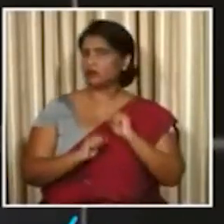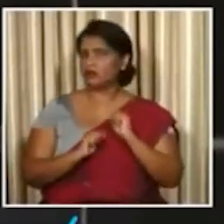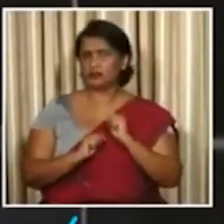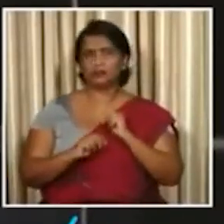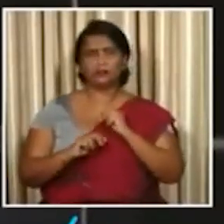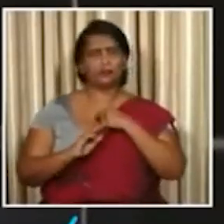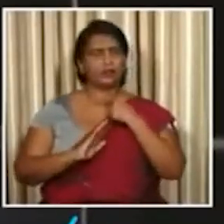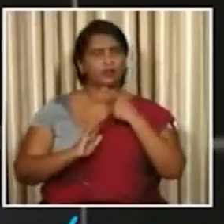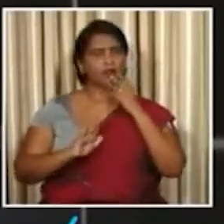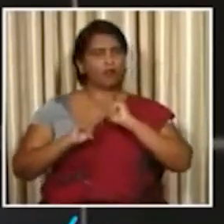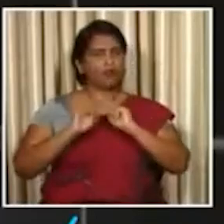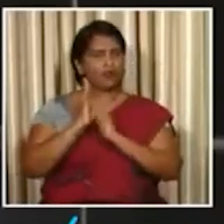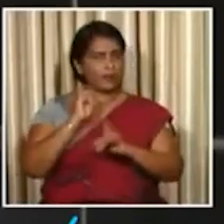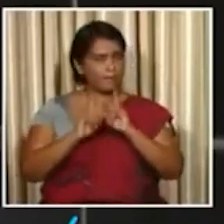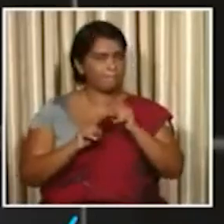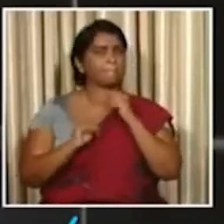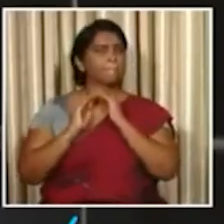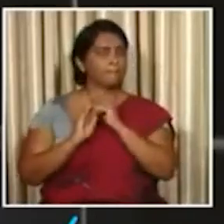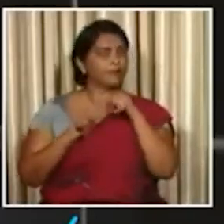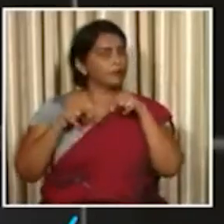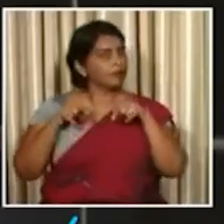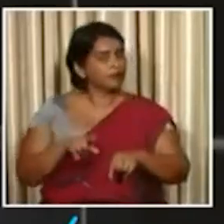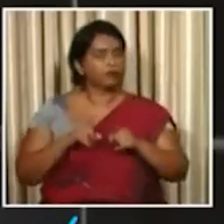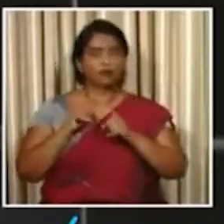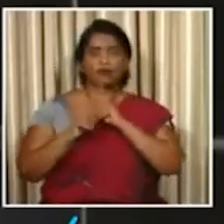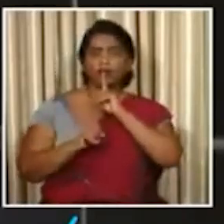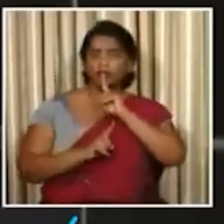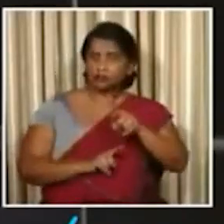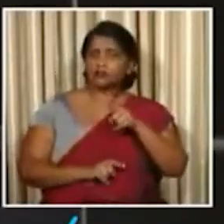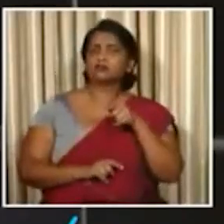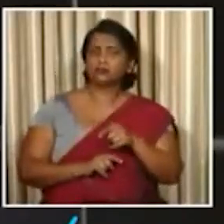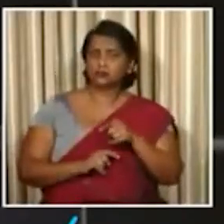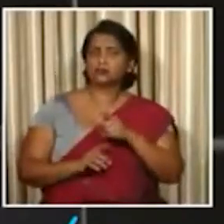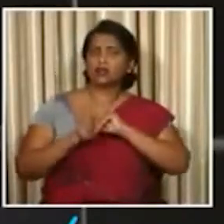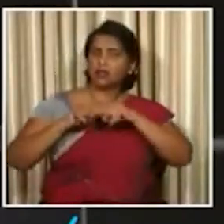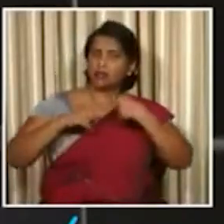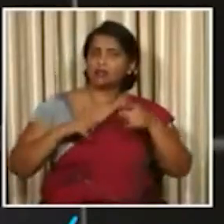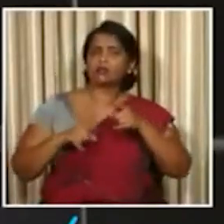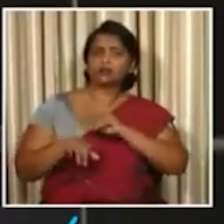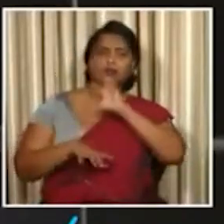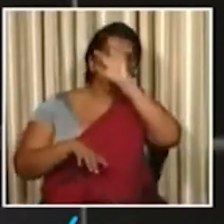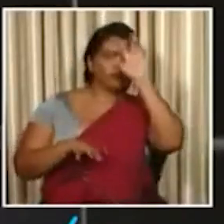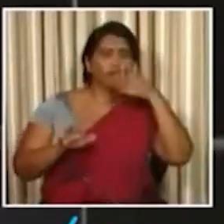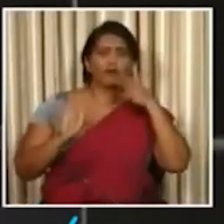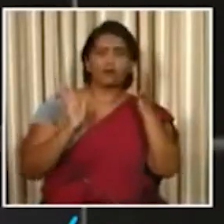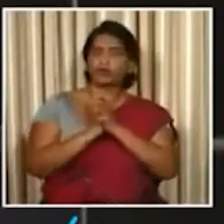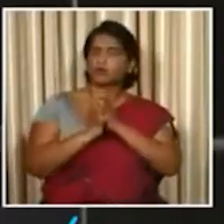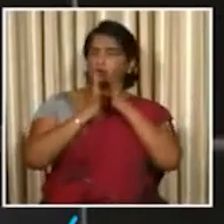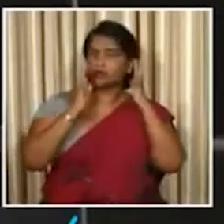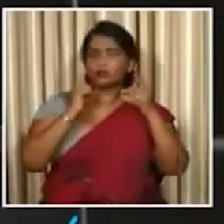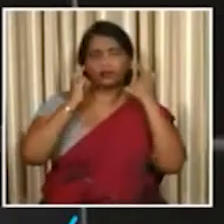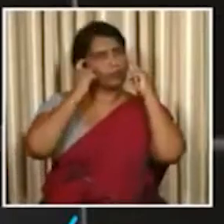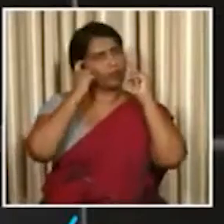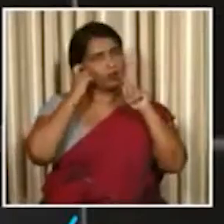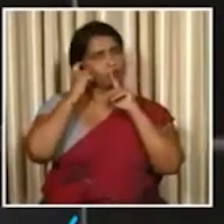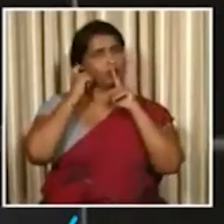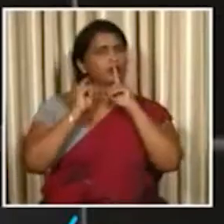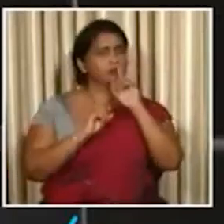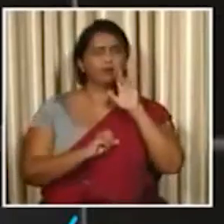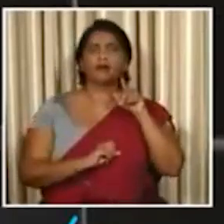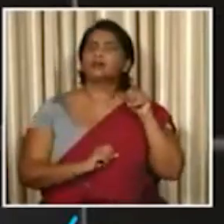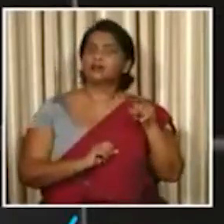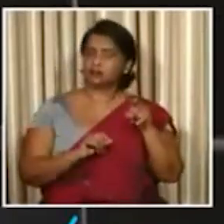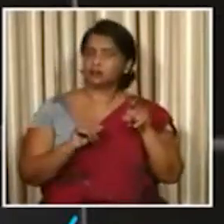now speak up as many other countries have spoken up. Right? This is why I thought I should make use of